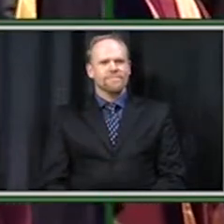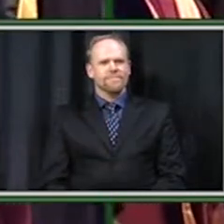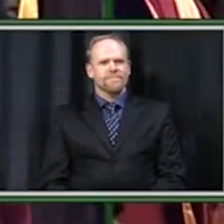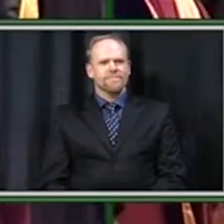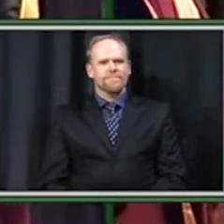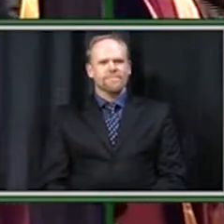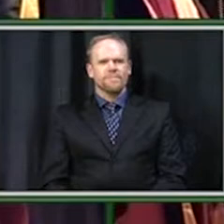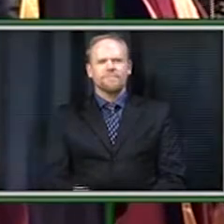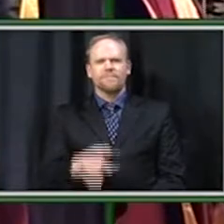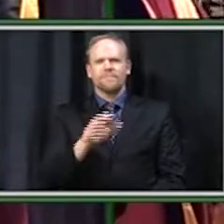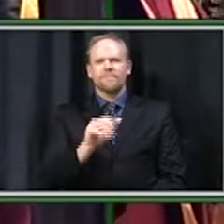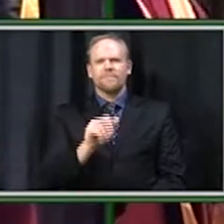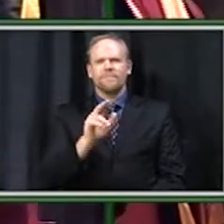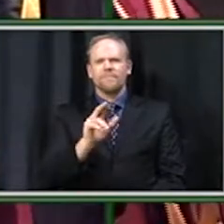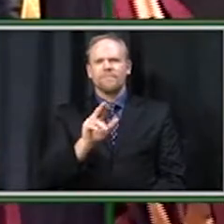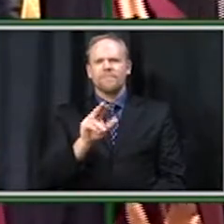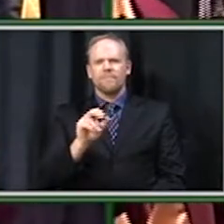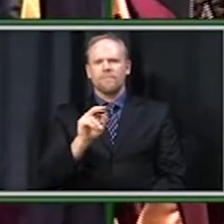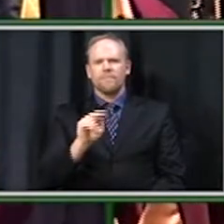Aaron Youngman.